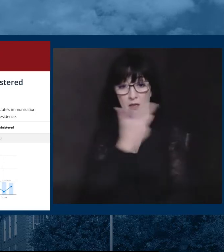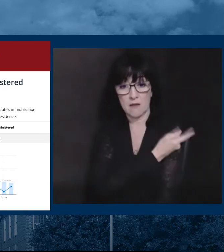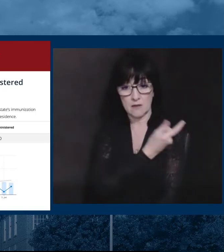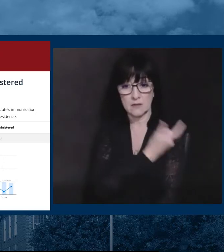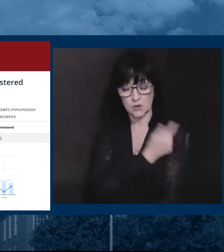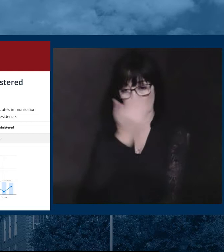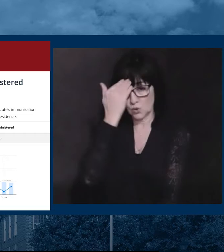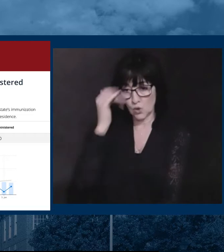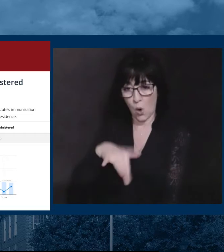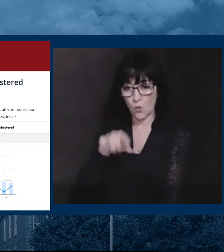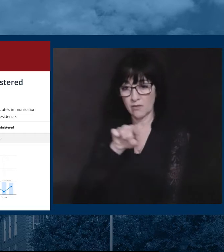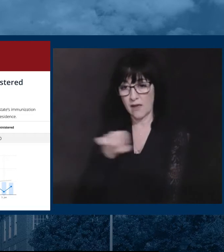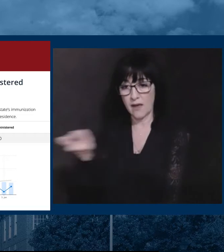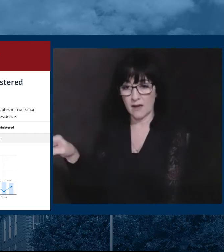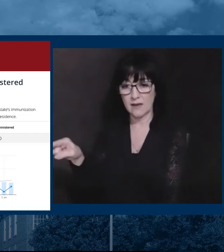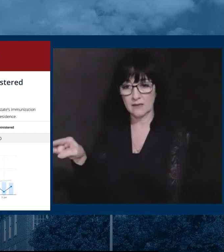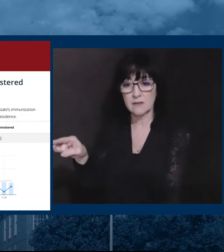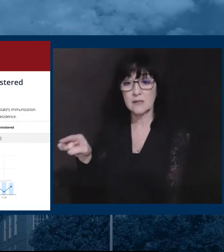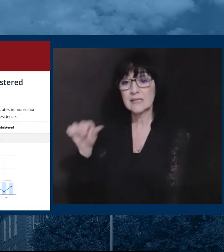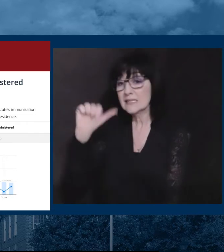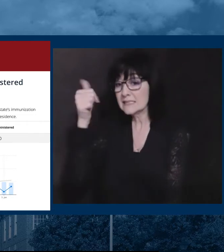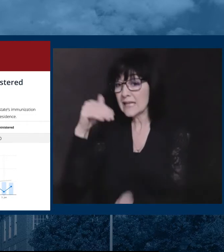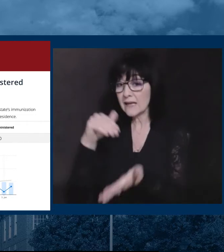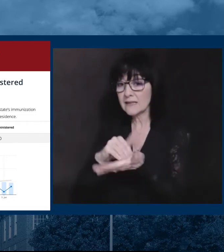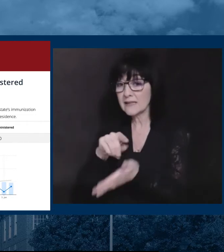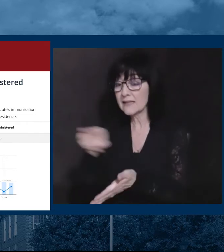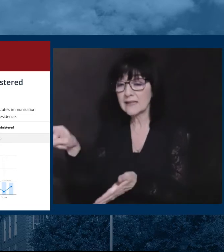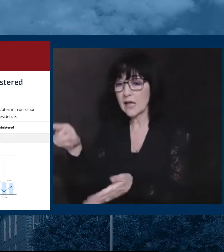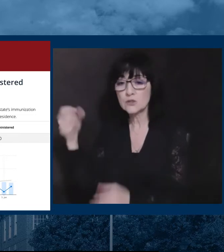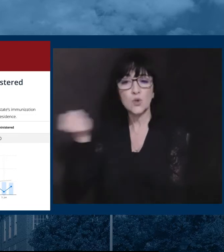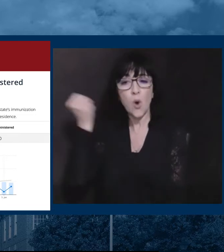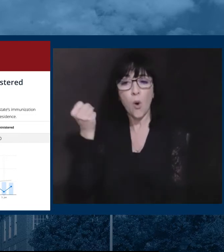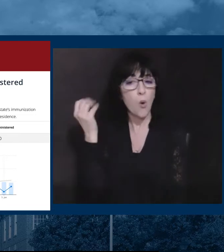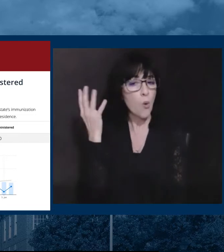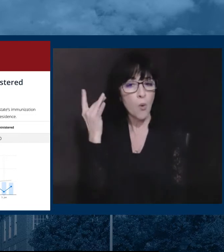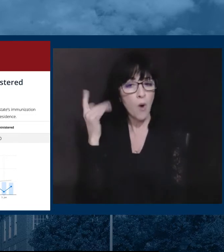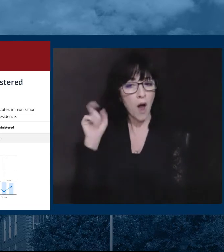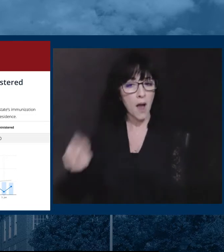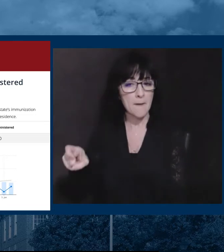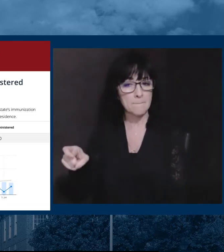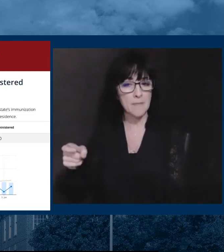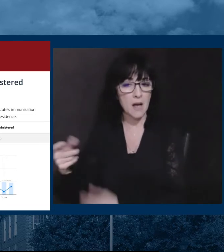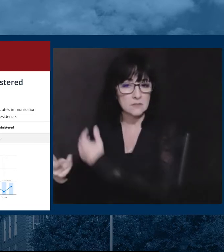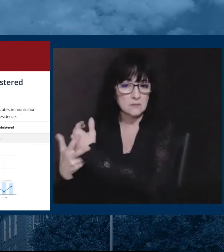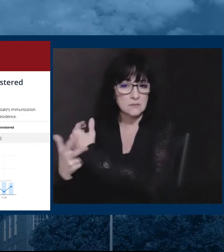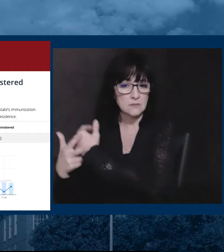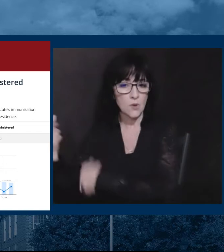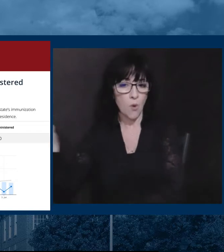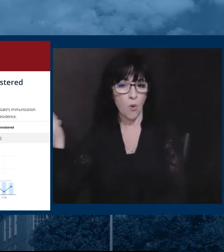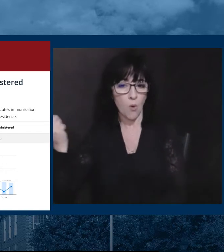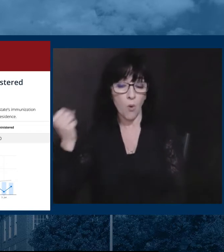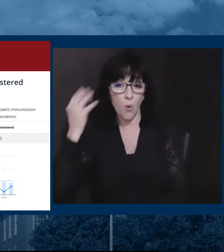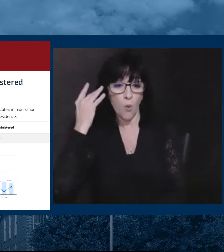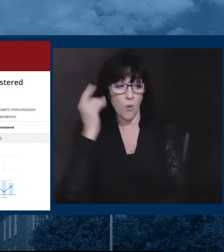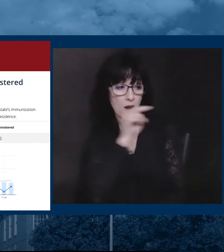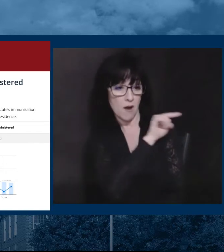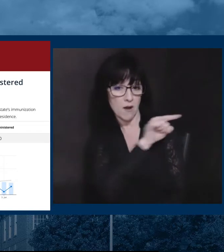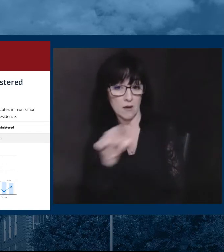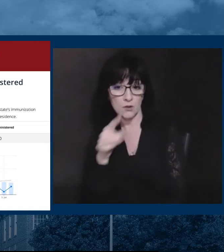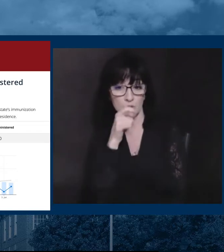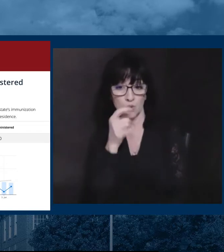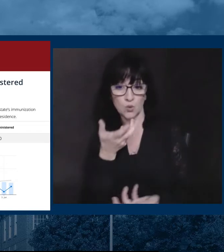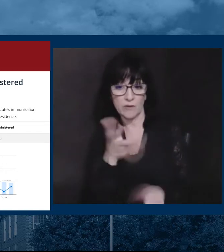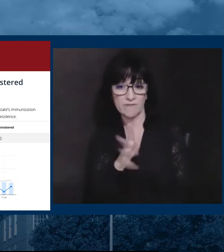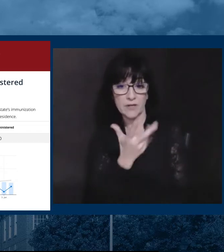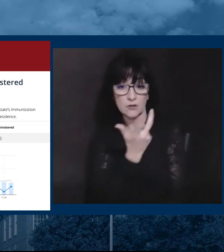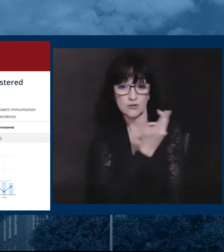these doses are second doses. So those are on hold right now. Soon they can be administered, but